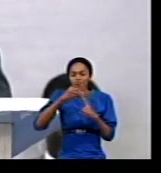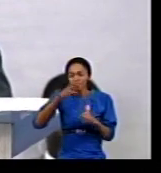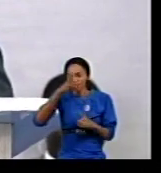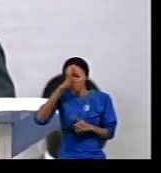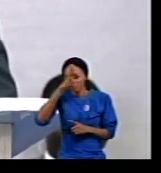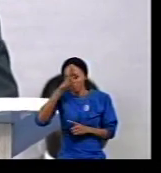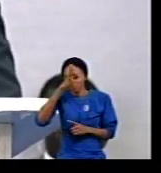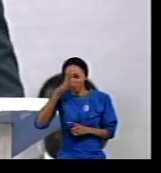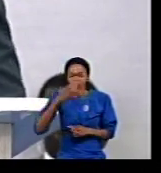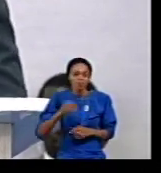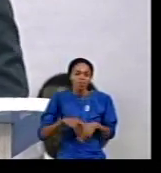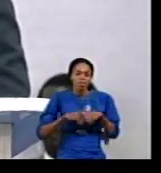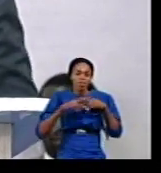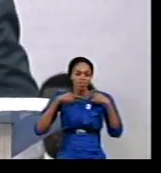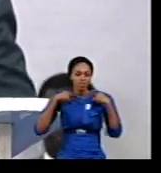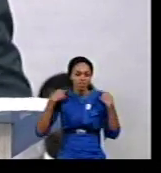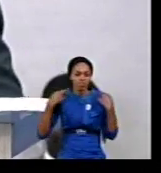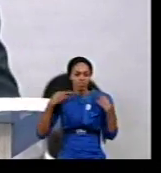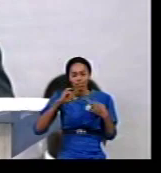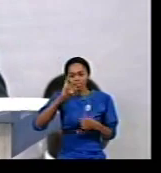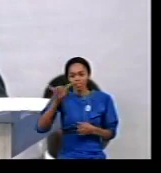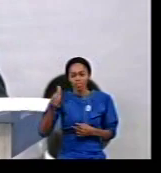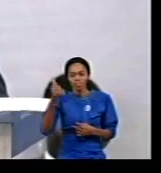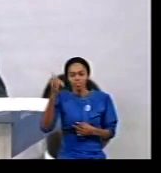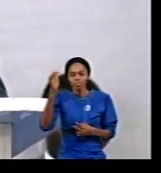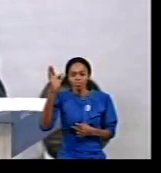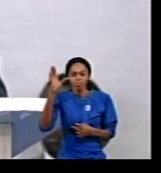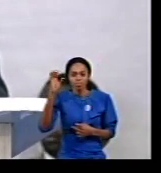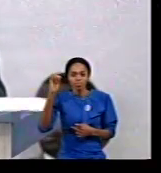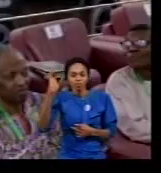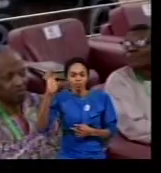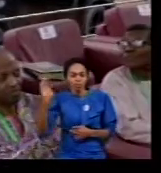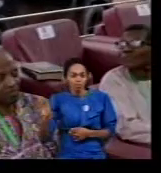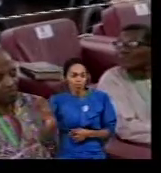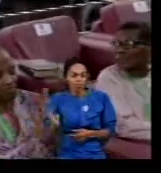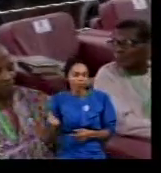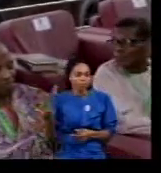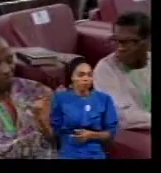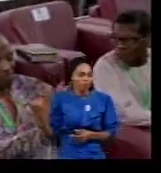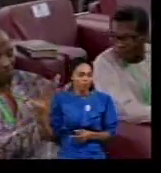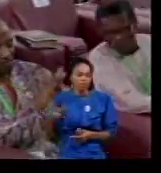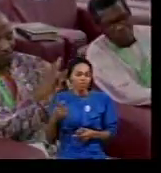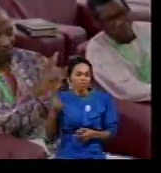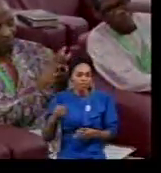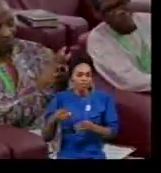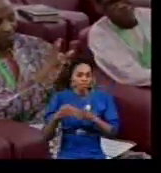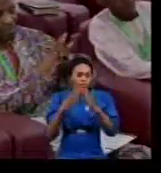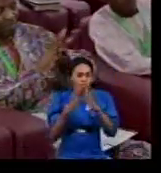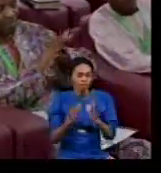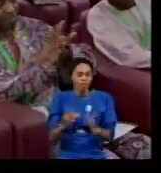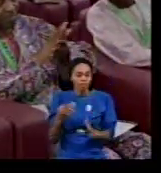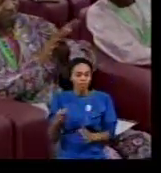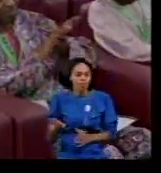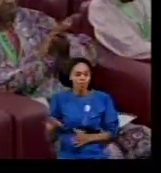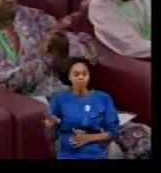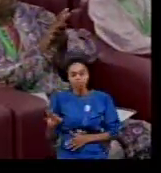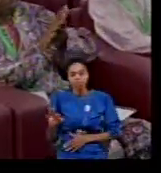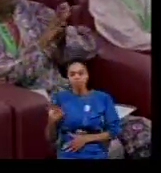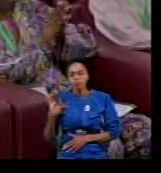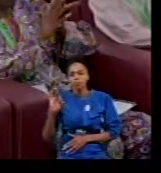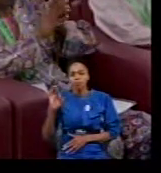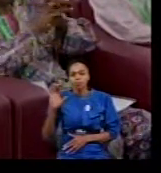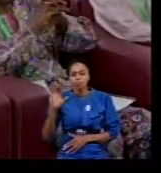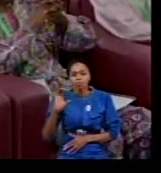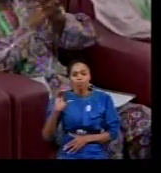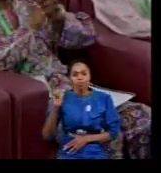Asani. To love a woman Reverend Asani among was the former Philistines. State and then chairman, the parents challenged and said, no, he says me Baba, well, that's what I'm going to name. Marry